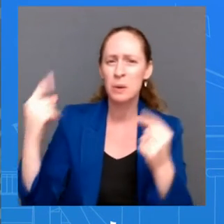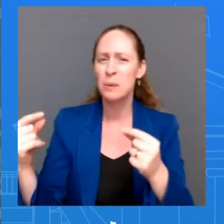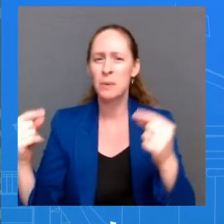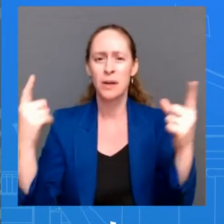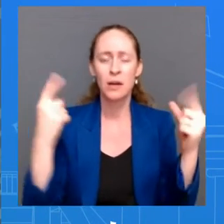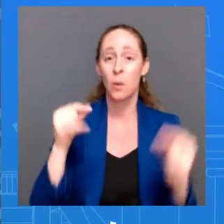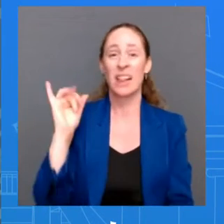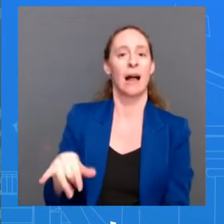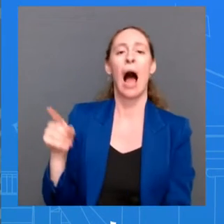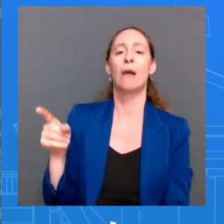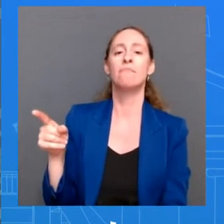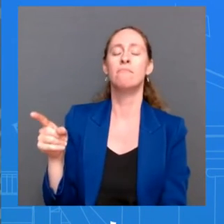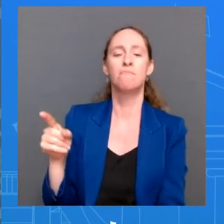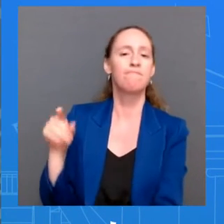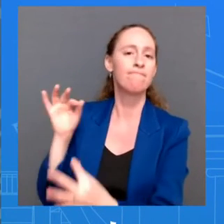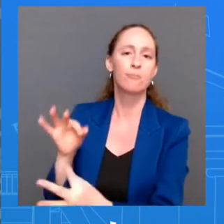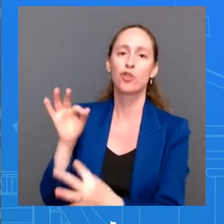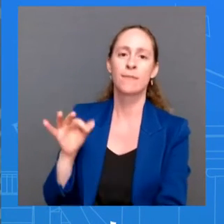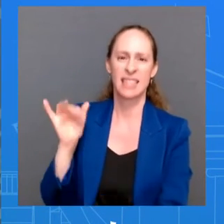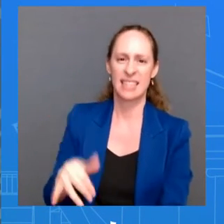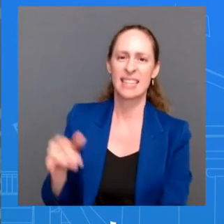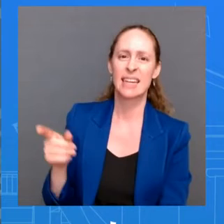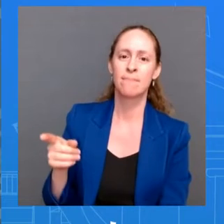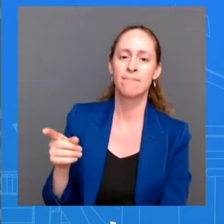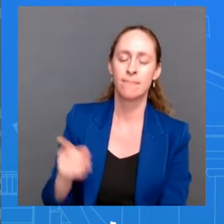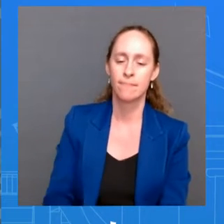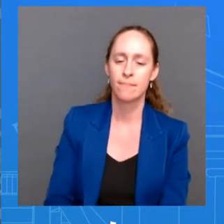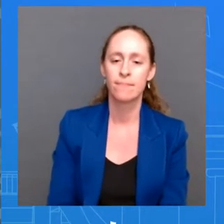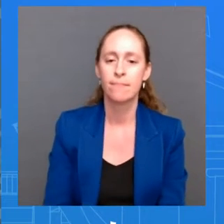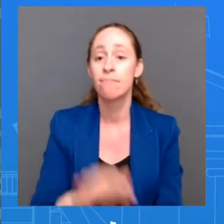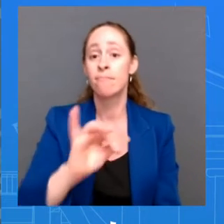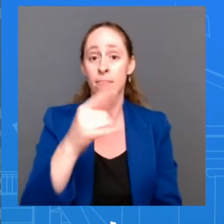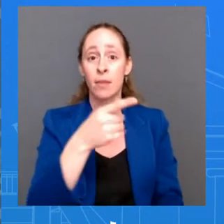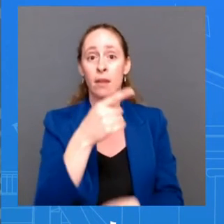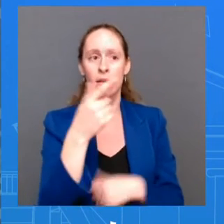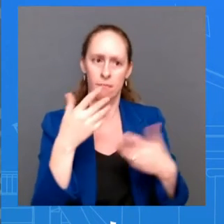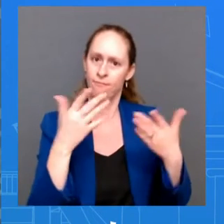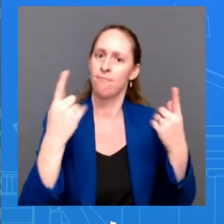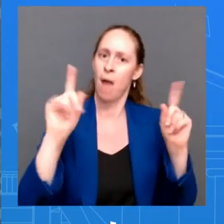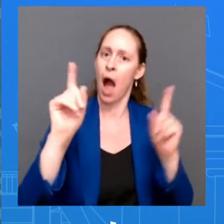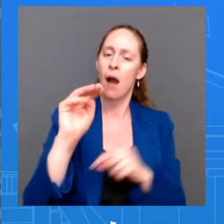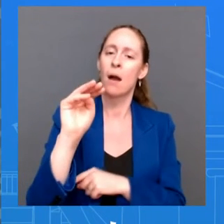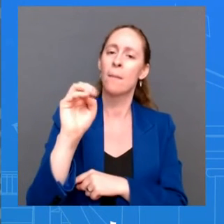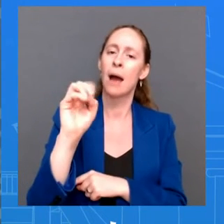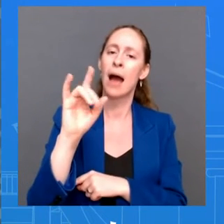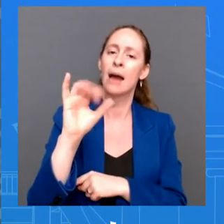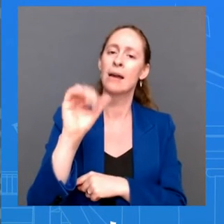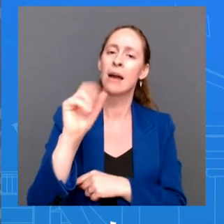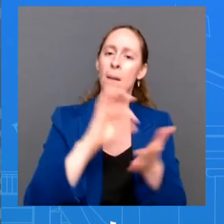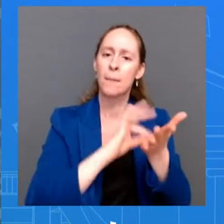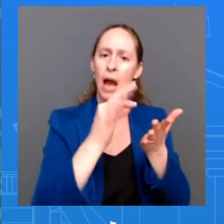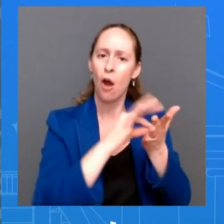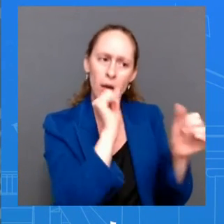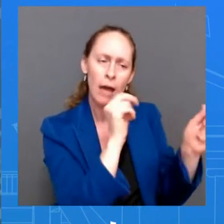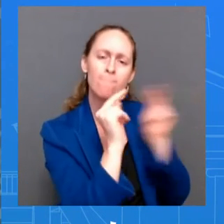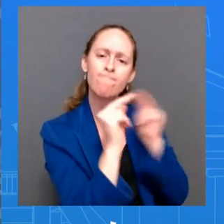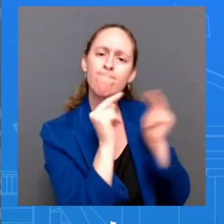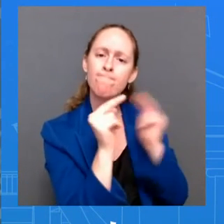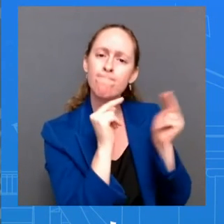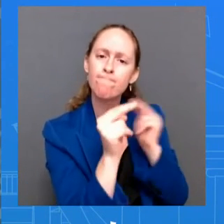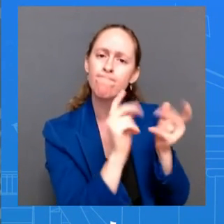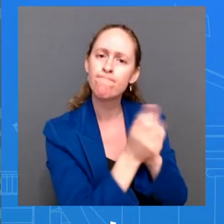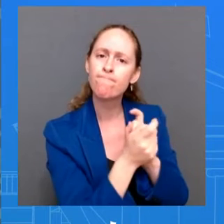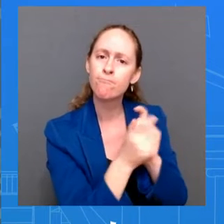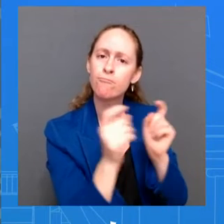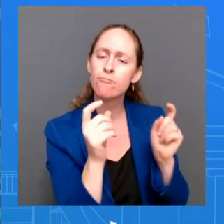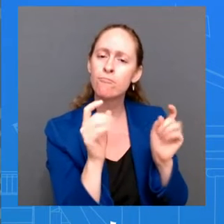to lower this cost. This is going to lower energy costs. This is the biggest investment that we have ever seen